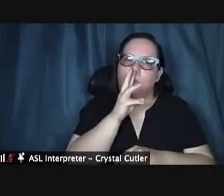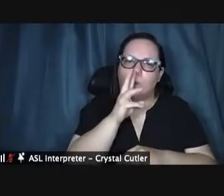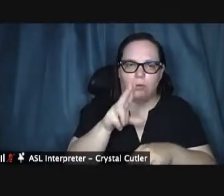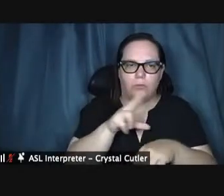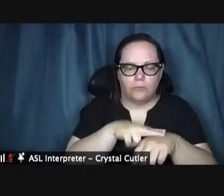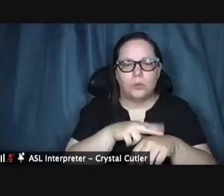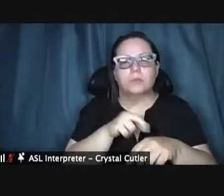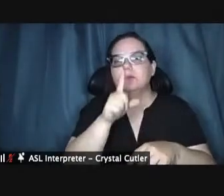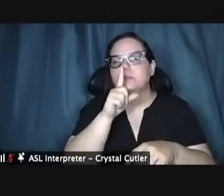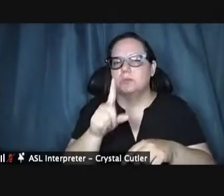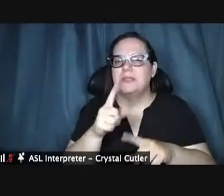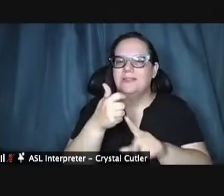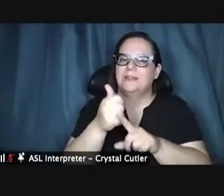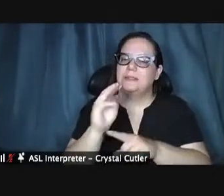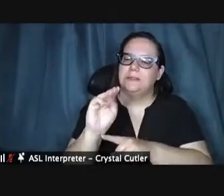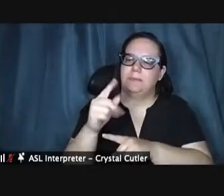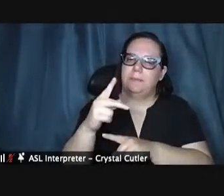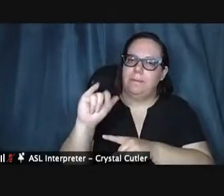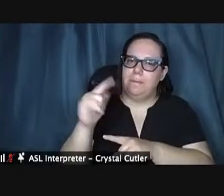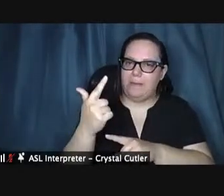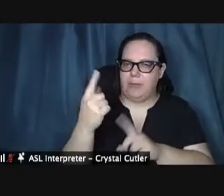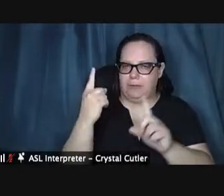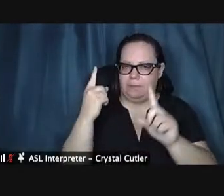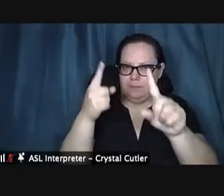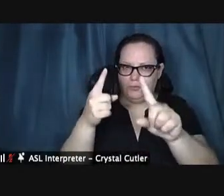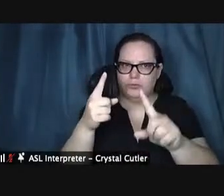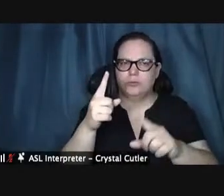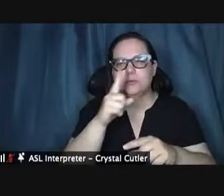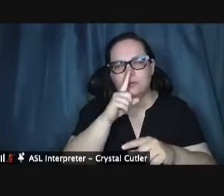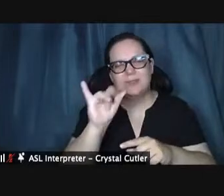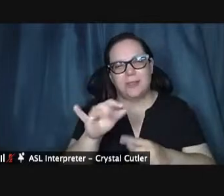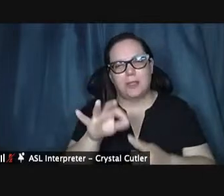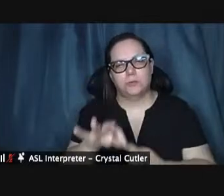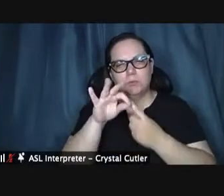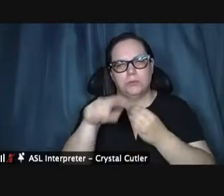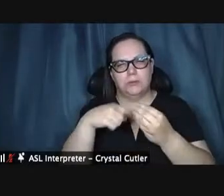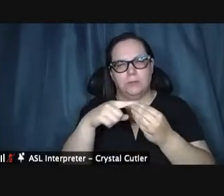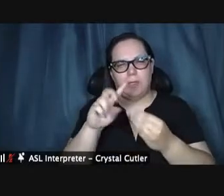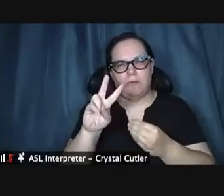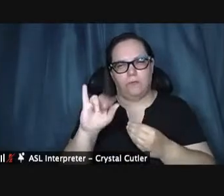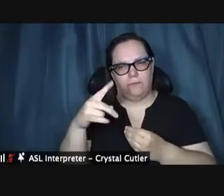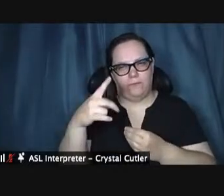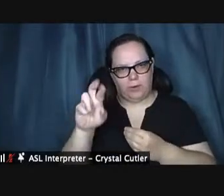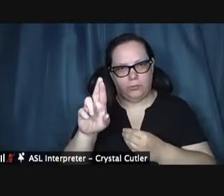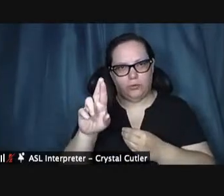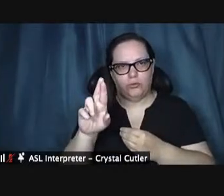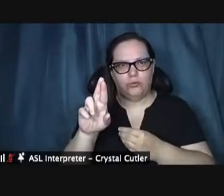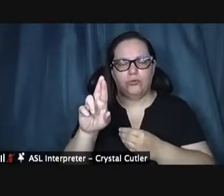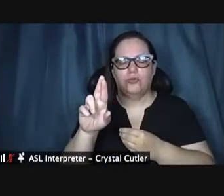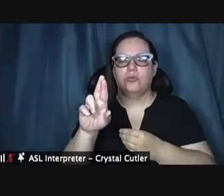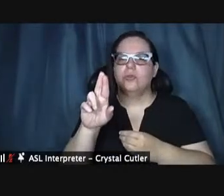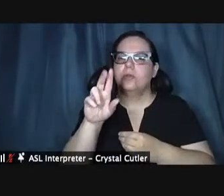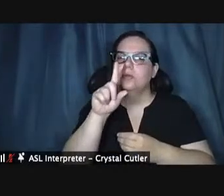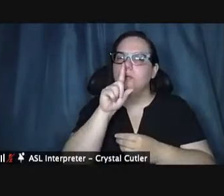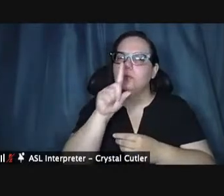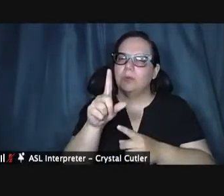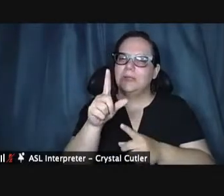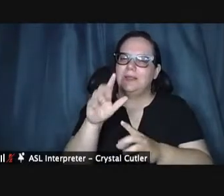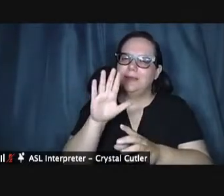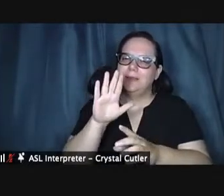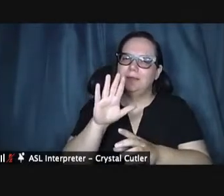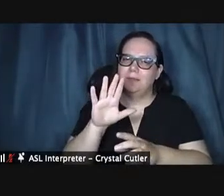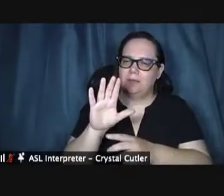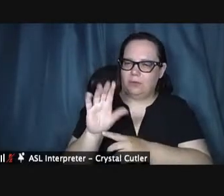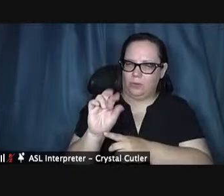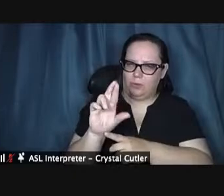is a mapping mission, and I think this is quite unique about Viper in that it is really at its core